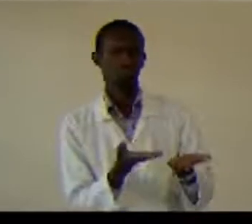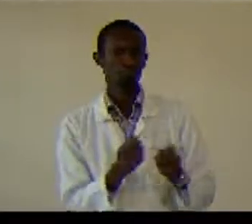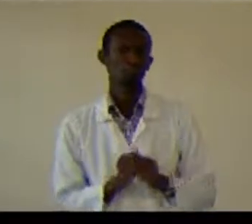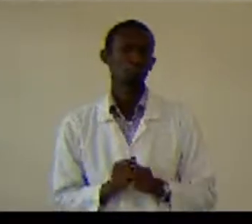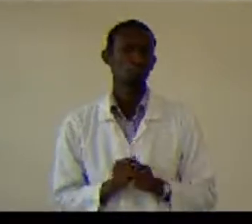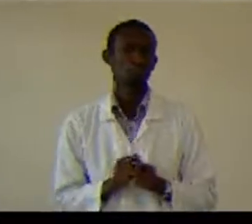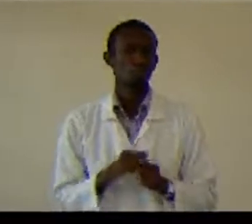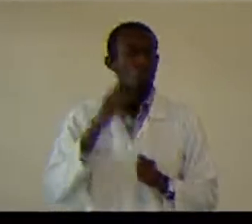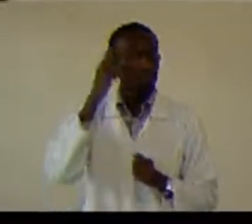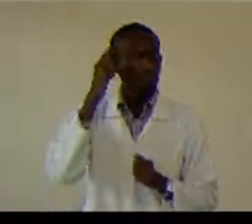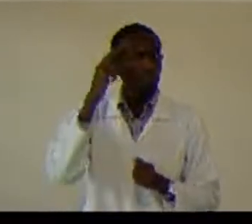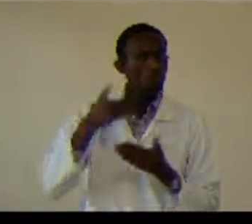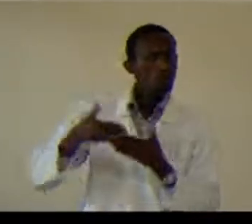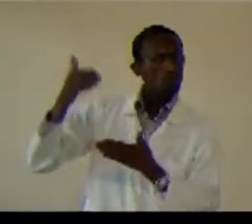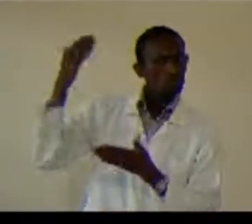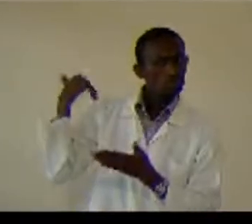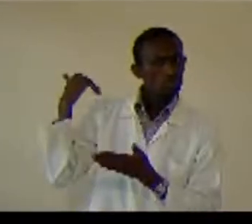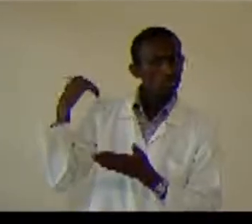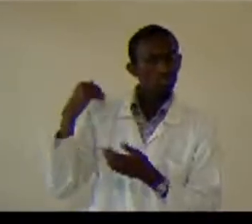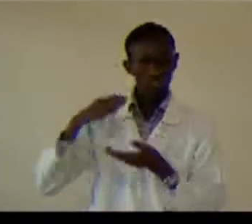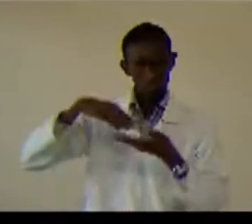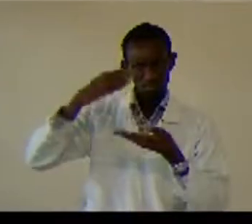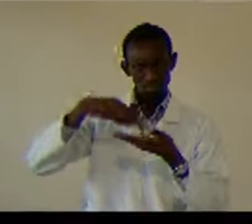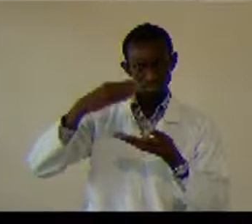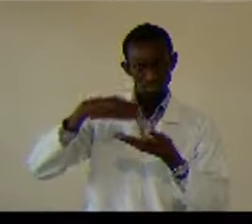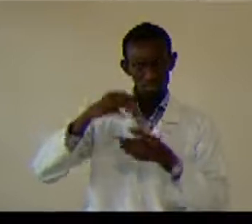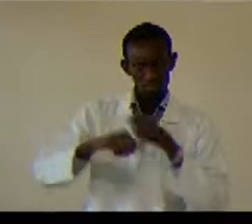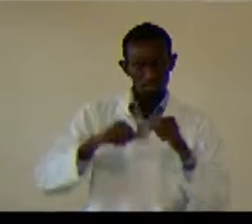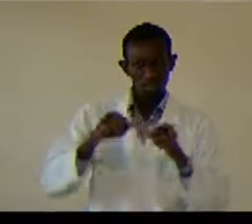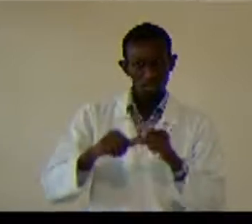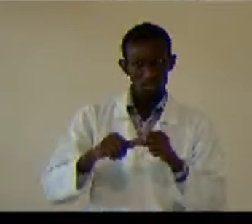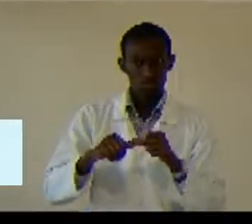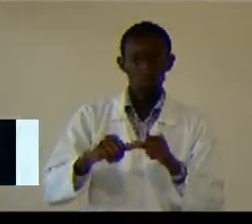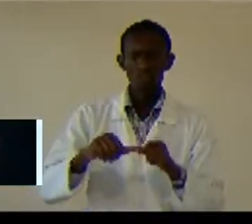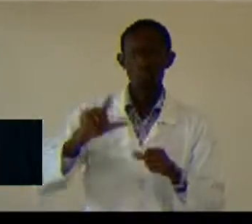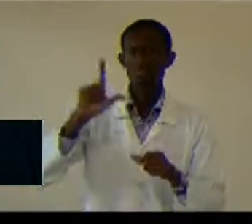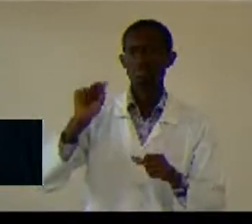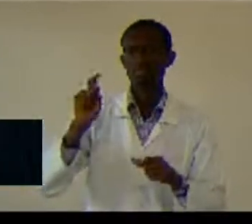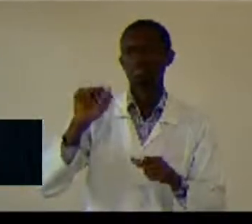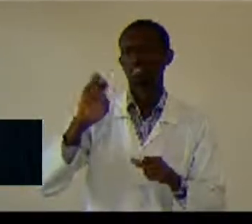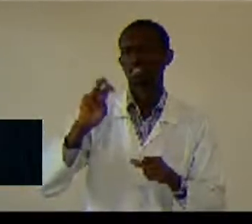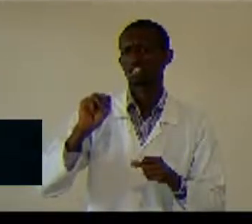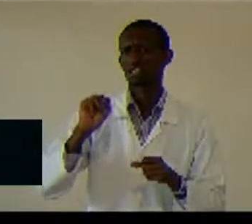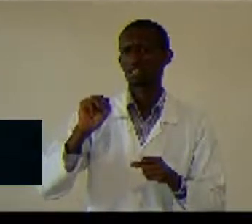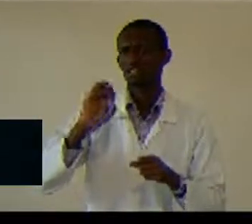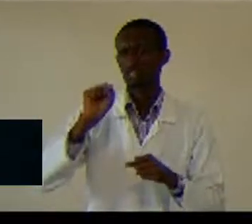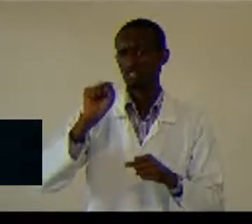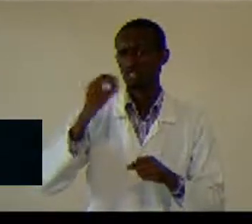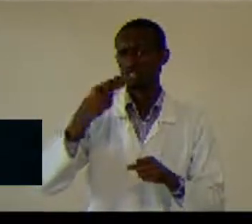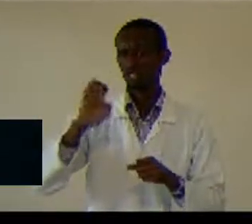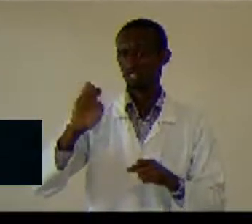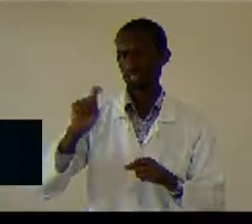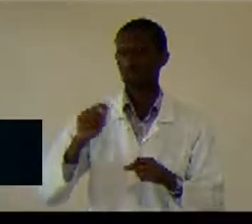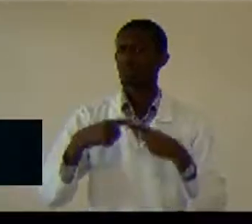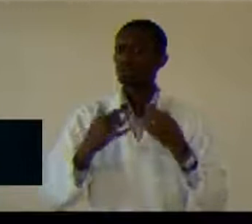remember, we were here and we were learning about latent heat, and today we want to just